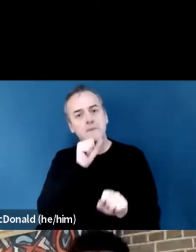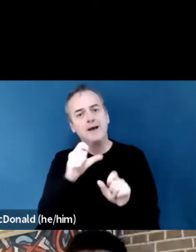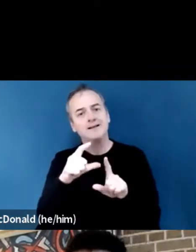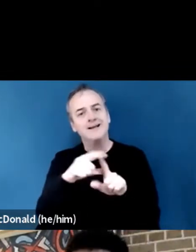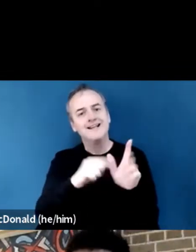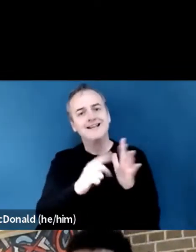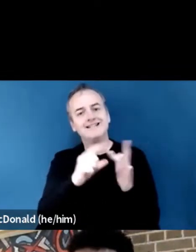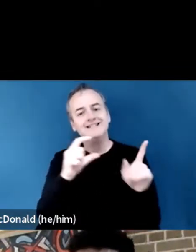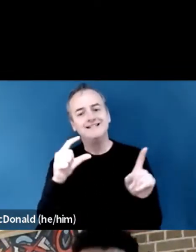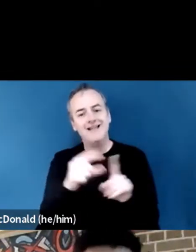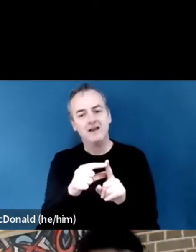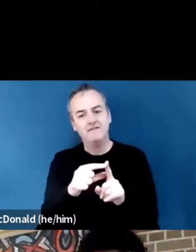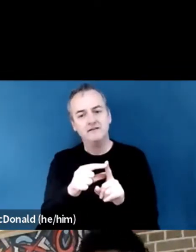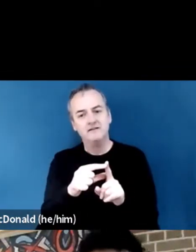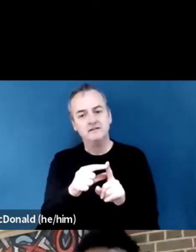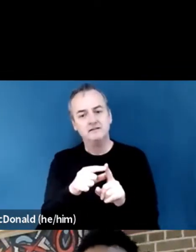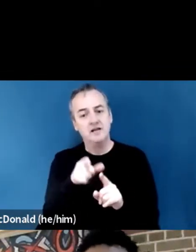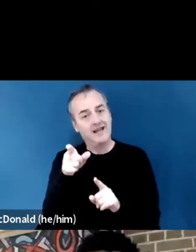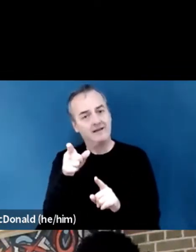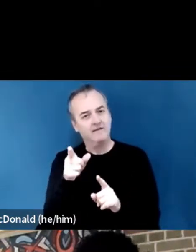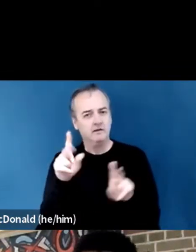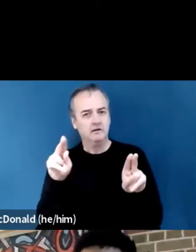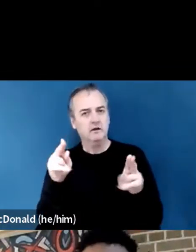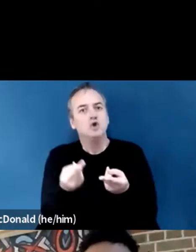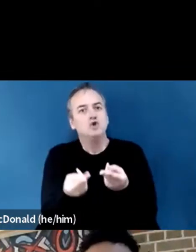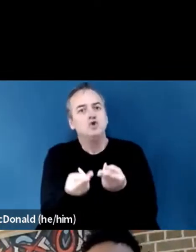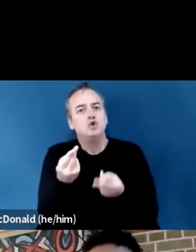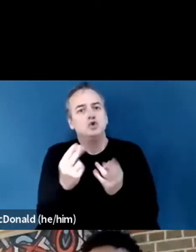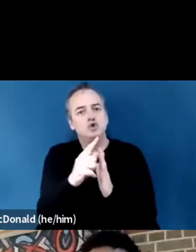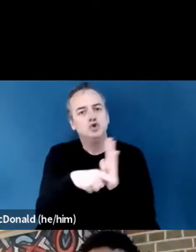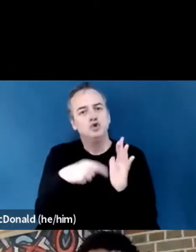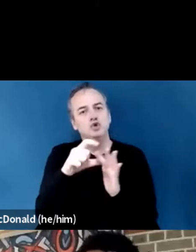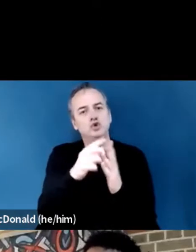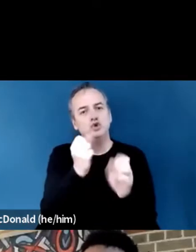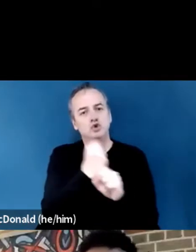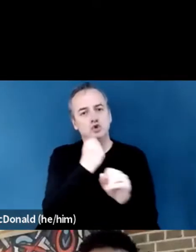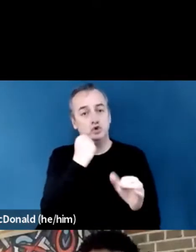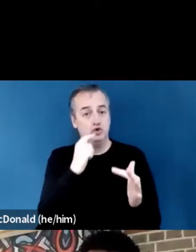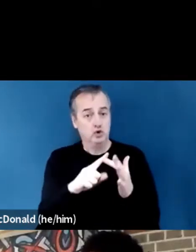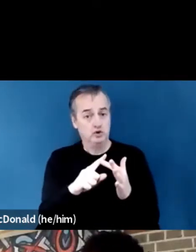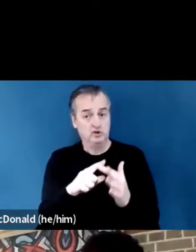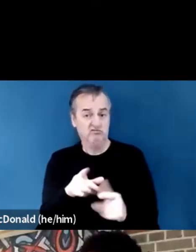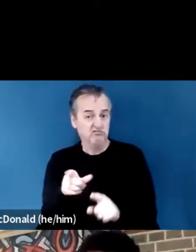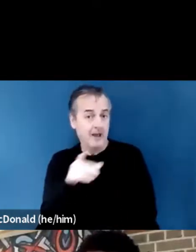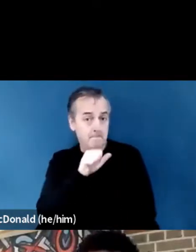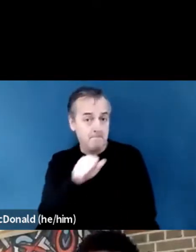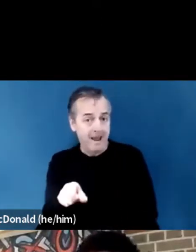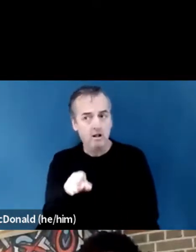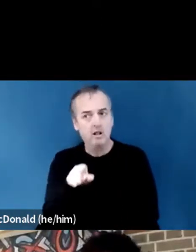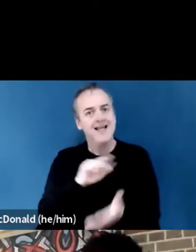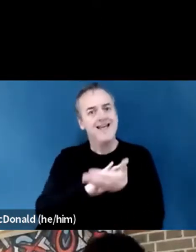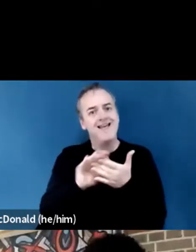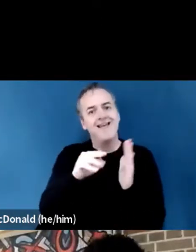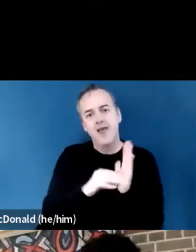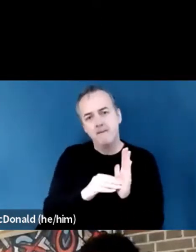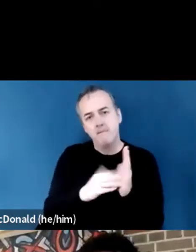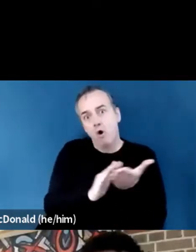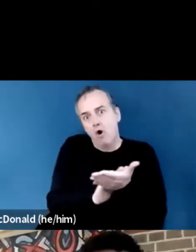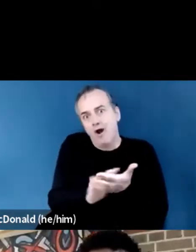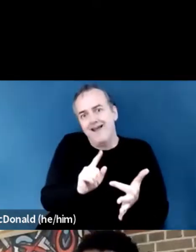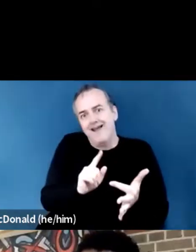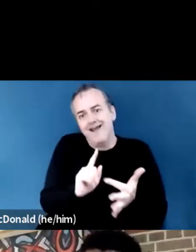Hello, I'm David Judge. I'm a man. My preferred pronouns are him and he. I'm a